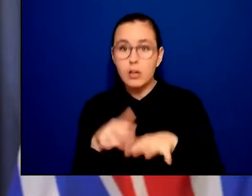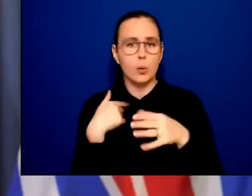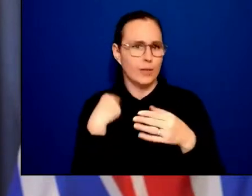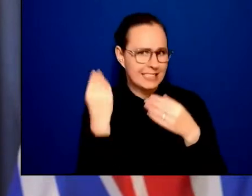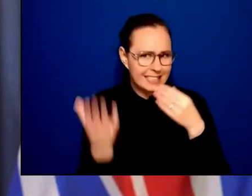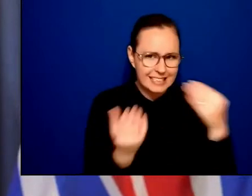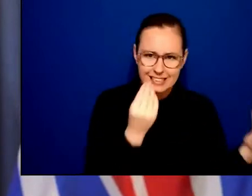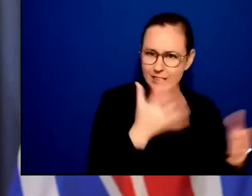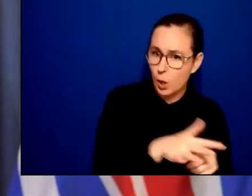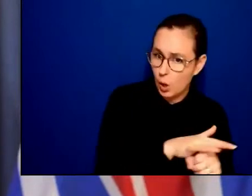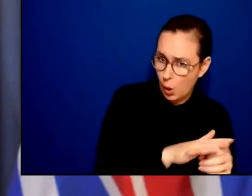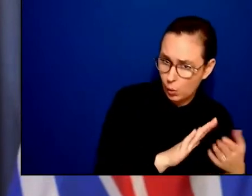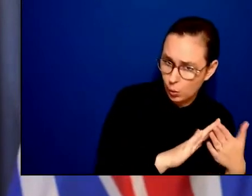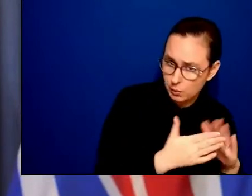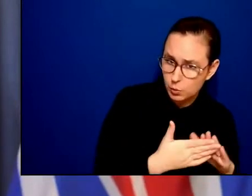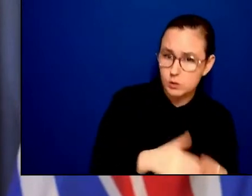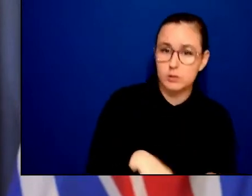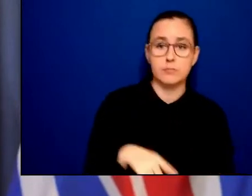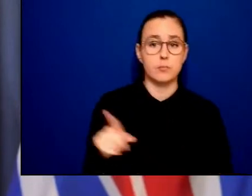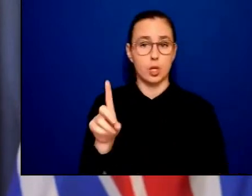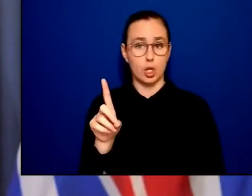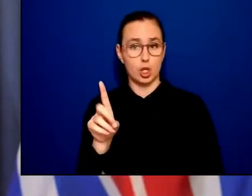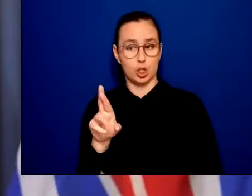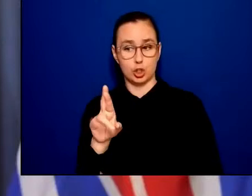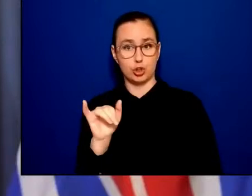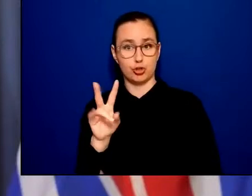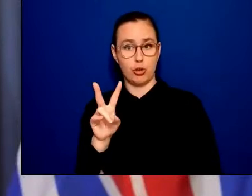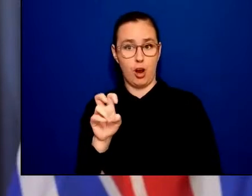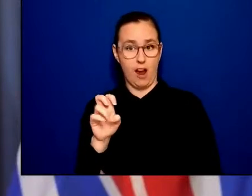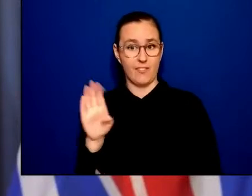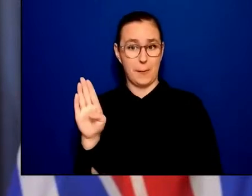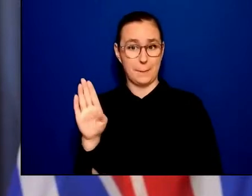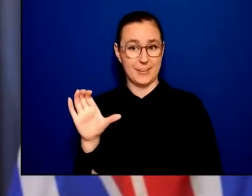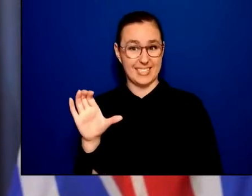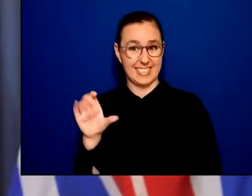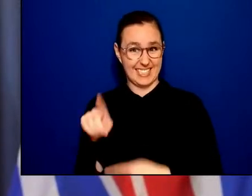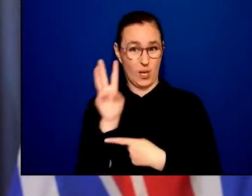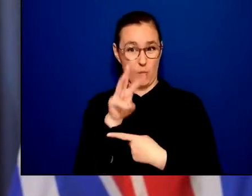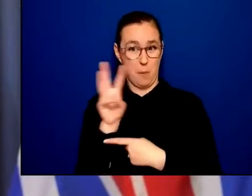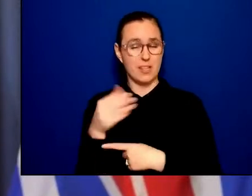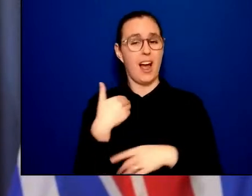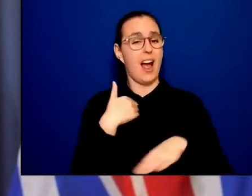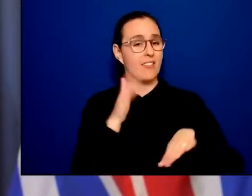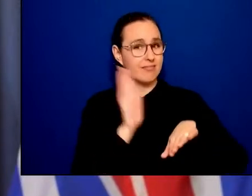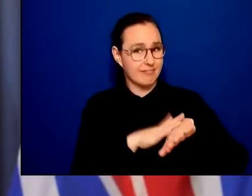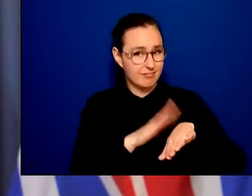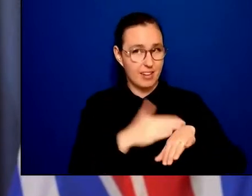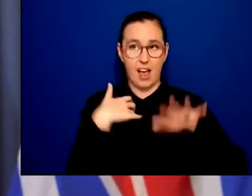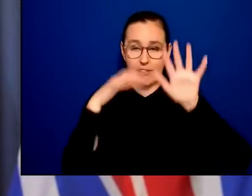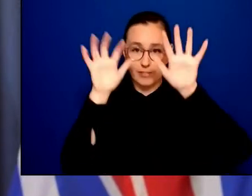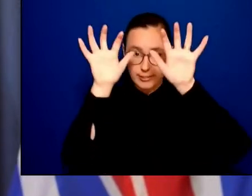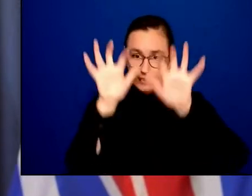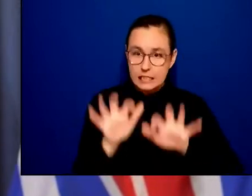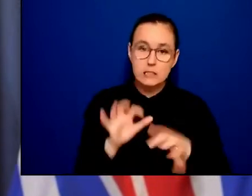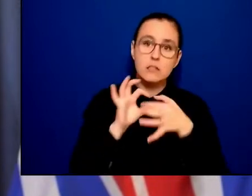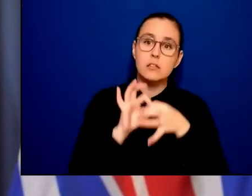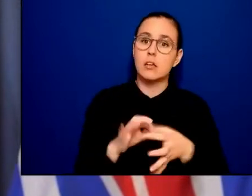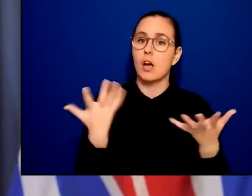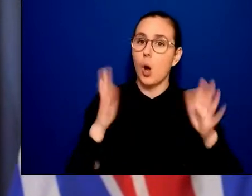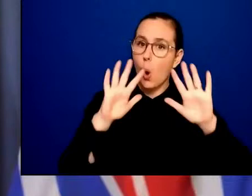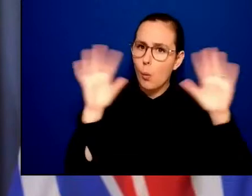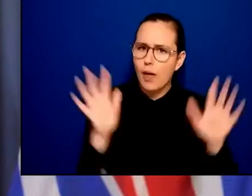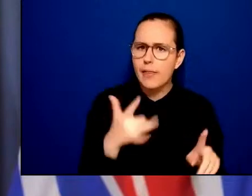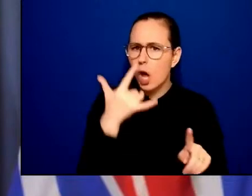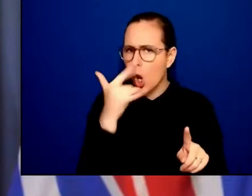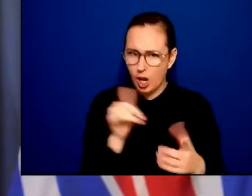was outlining weather conditions on a regular basis in terms of the state of condition on our highways